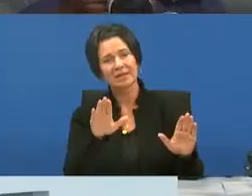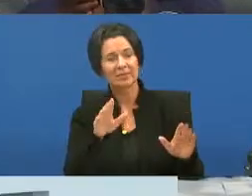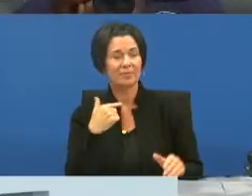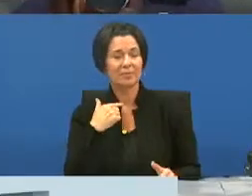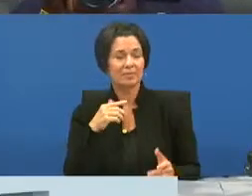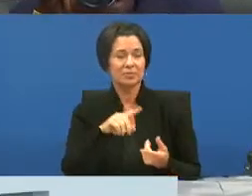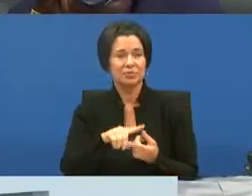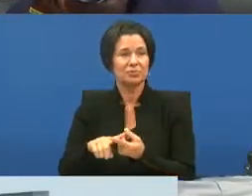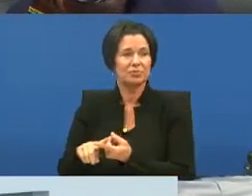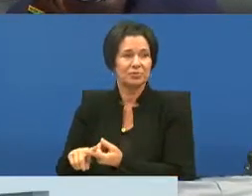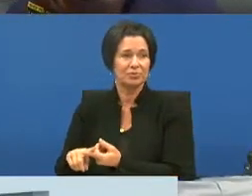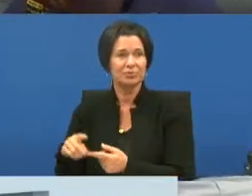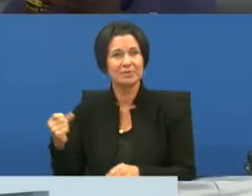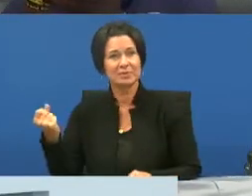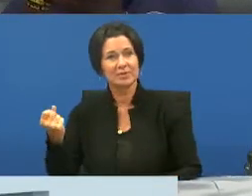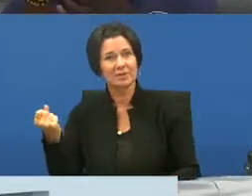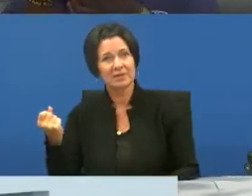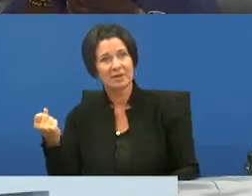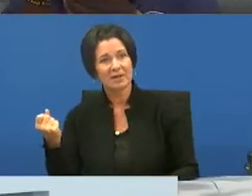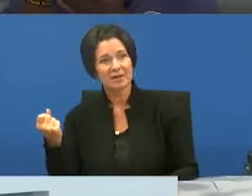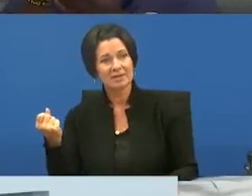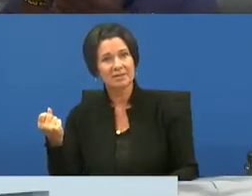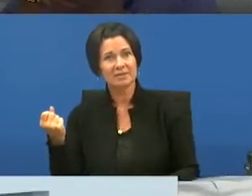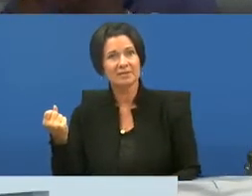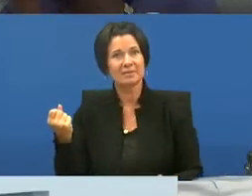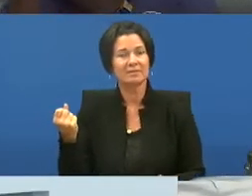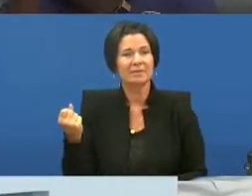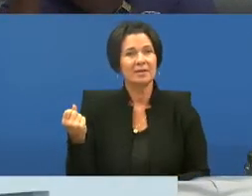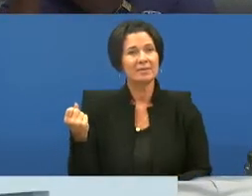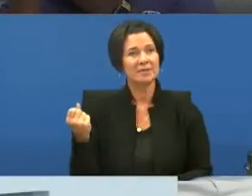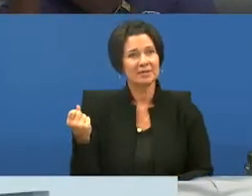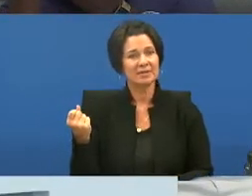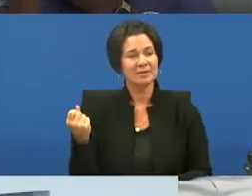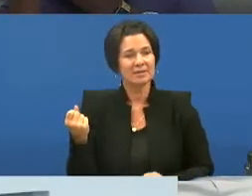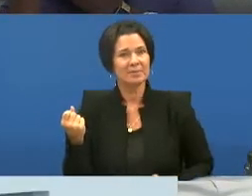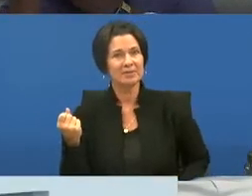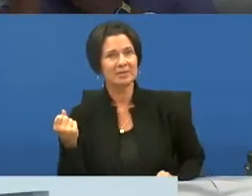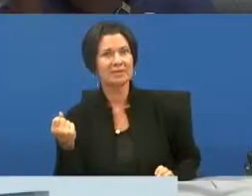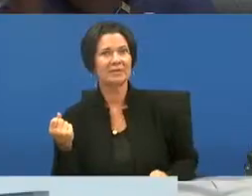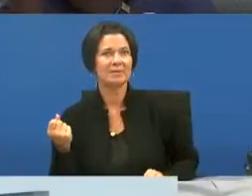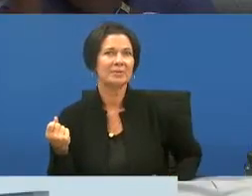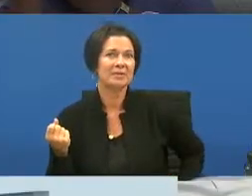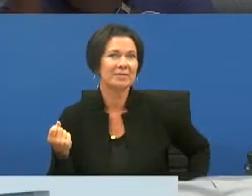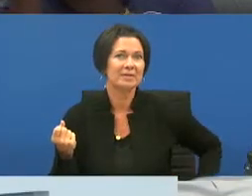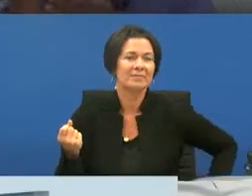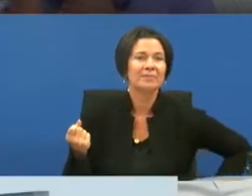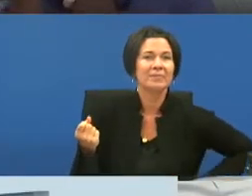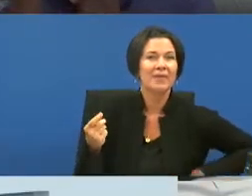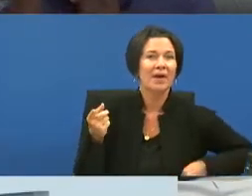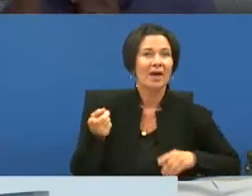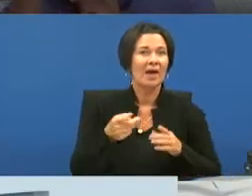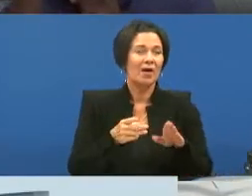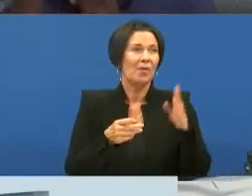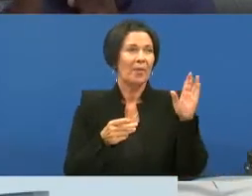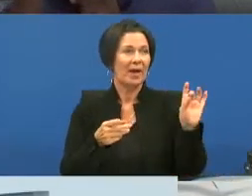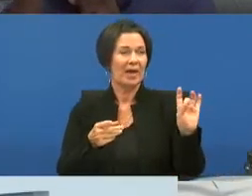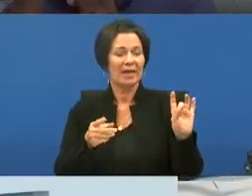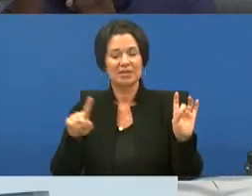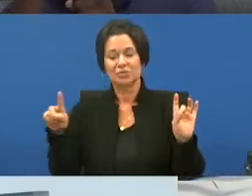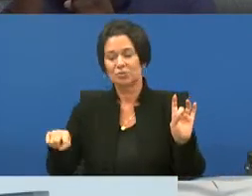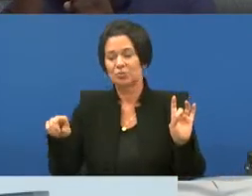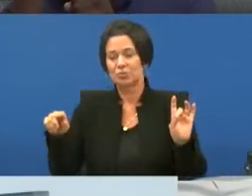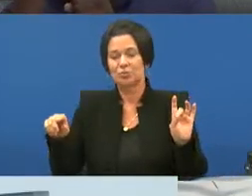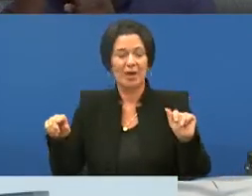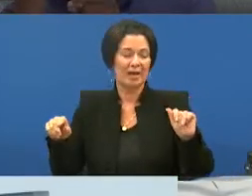week, except for Sunday morning. We're not open during the morning. But it's normal operations, so from 8 a.m. till 10 p.m., with most